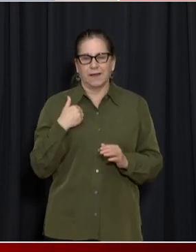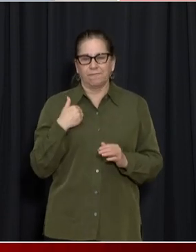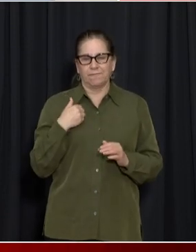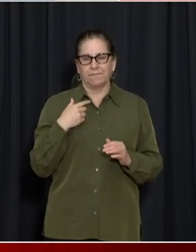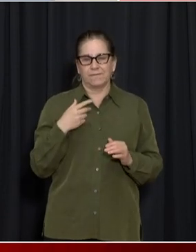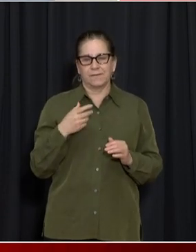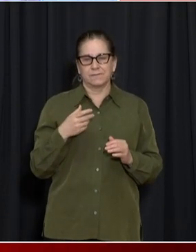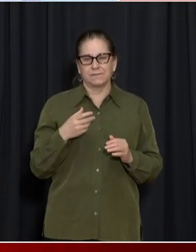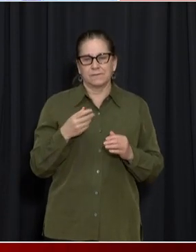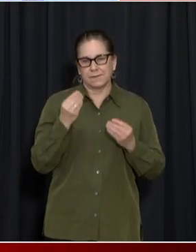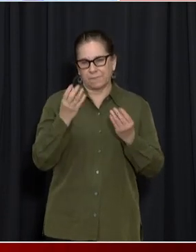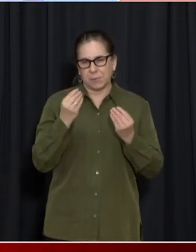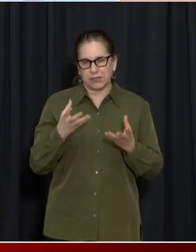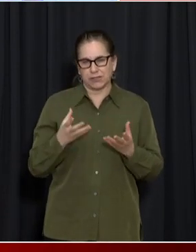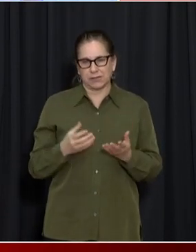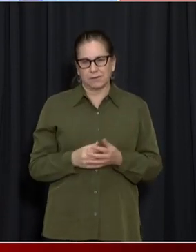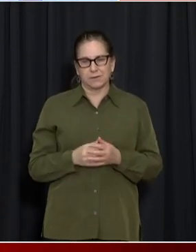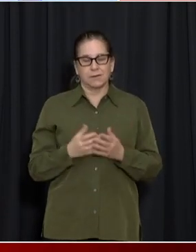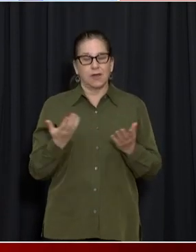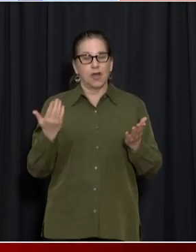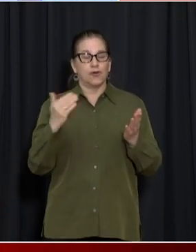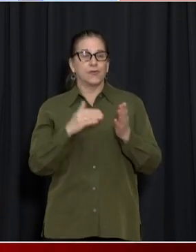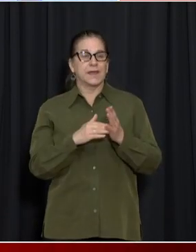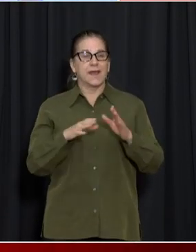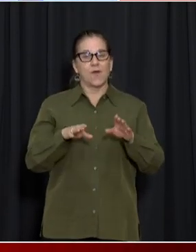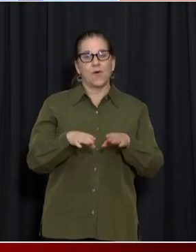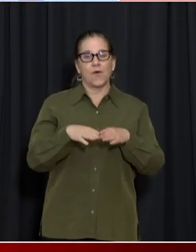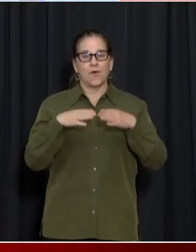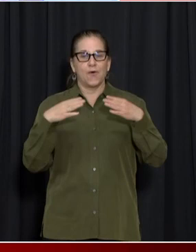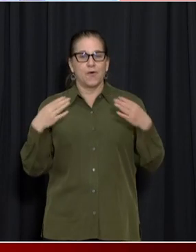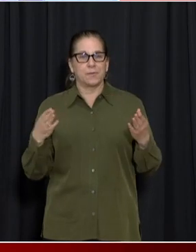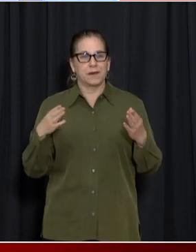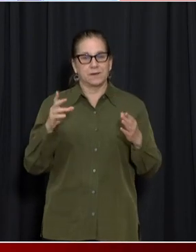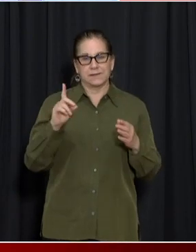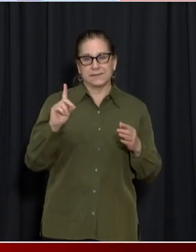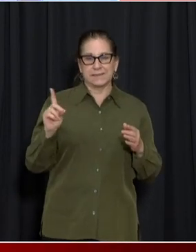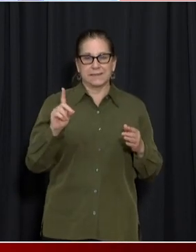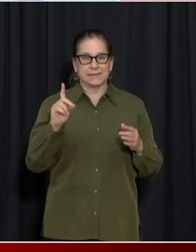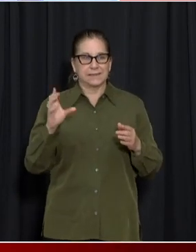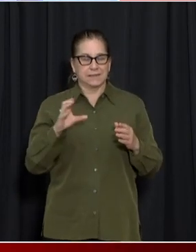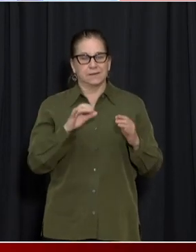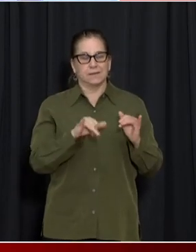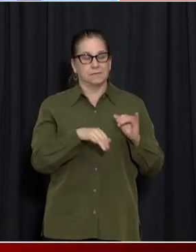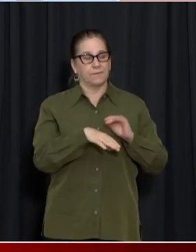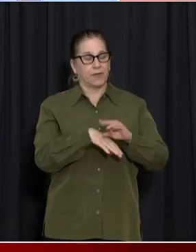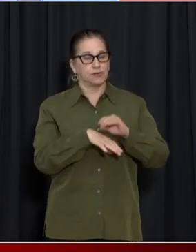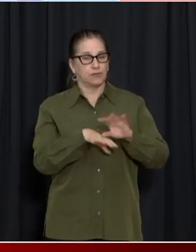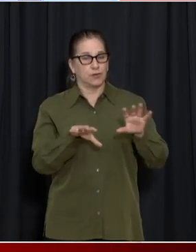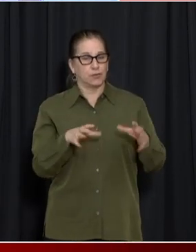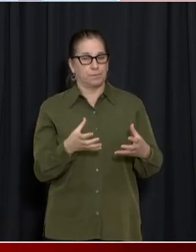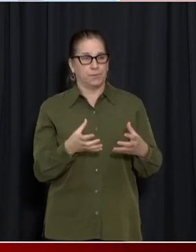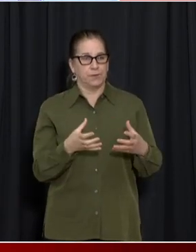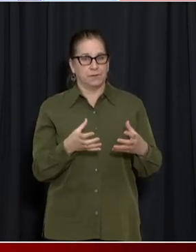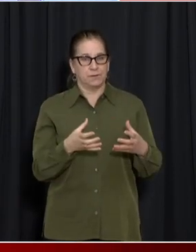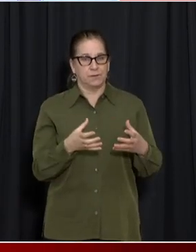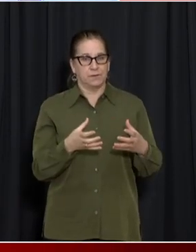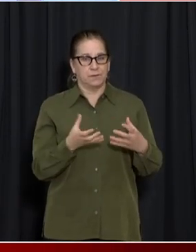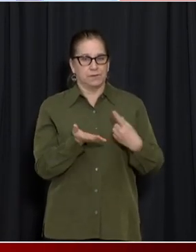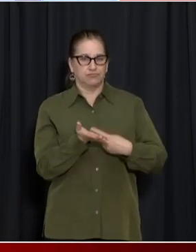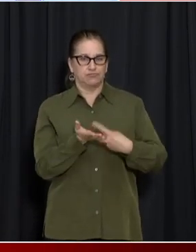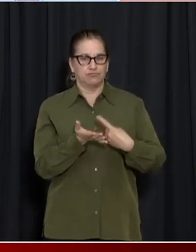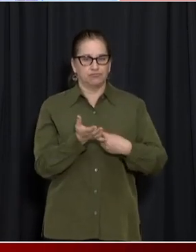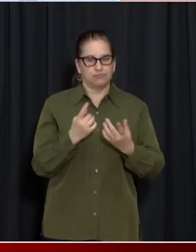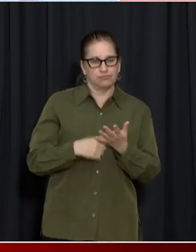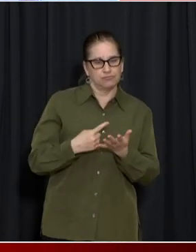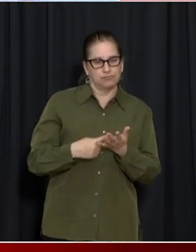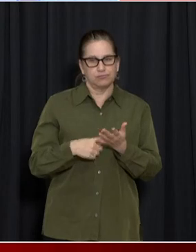DC Advisory Group slides on the screen, and you can talk to them and let us know when you want to advance. Thank you